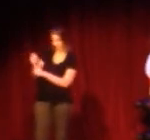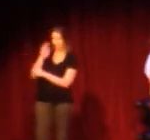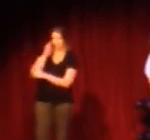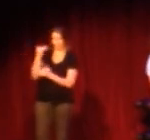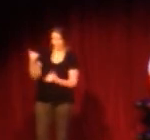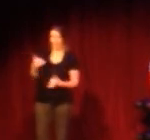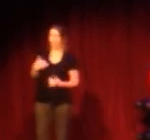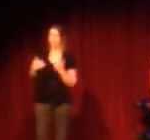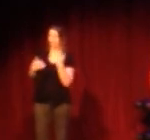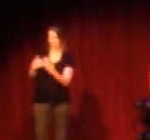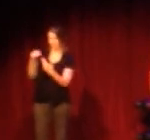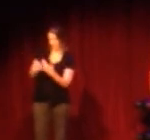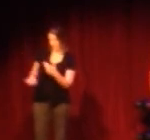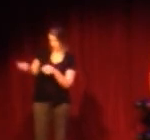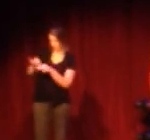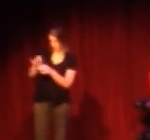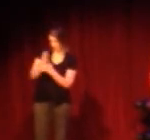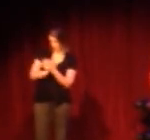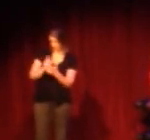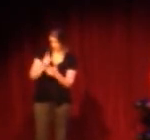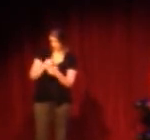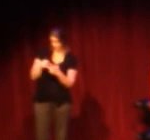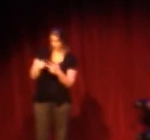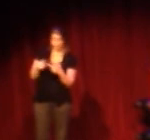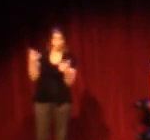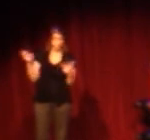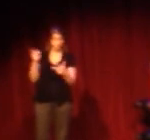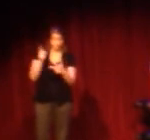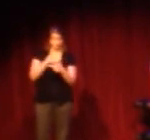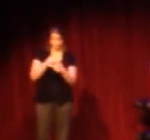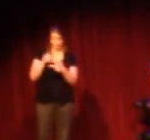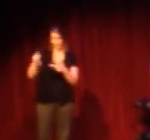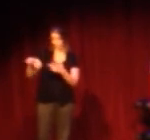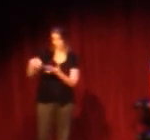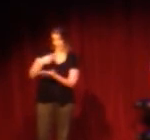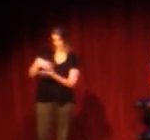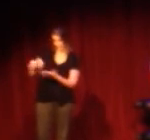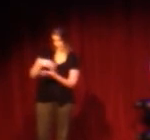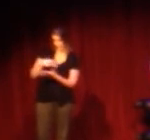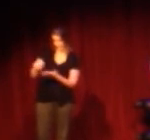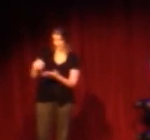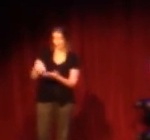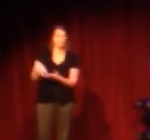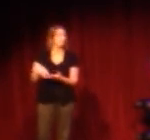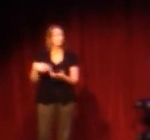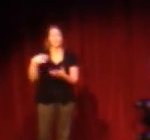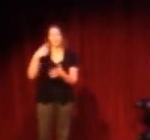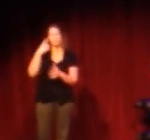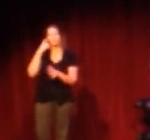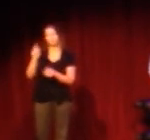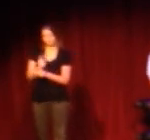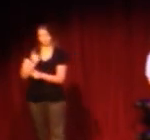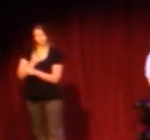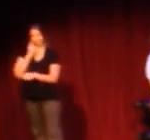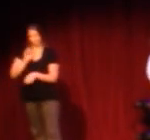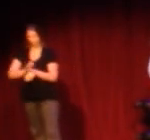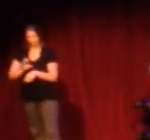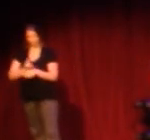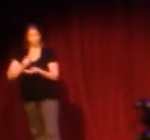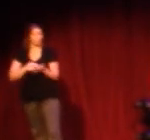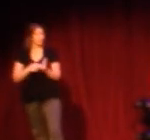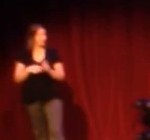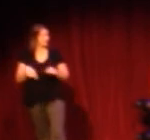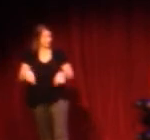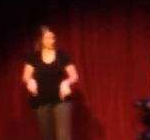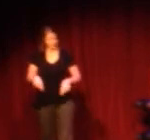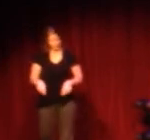are three very important steps to doing a drum solo. Step number one, you got to dance, but you got to dance like you're in chapel. So like your knees,